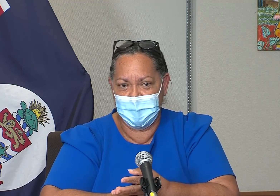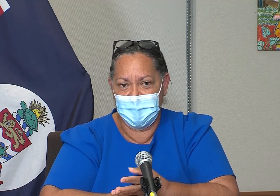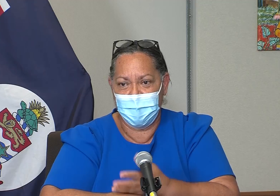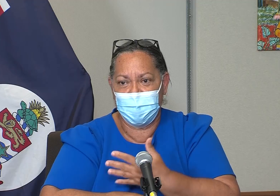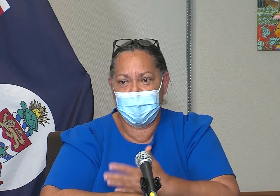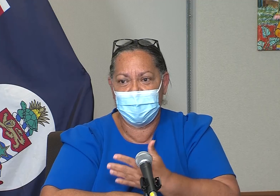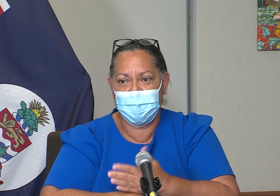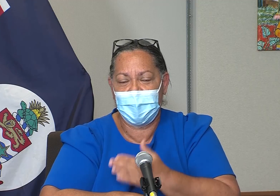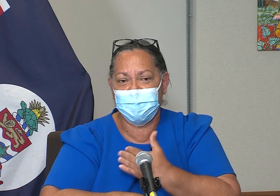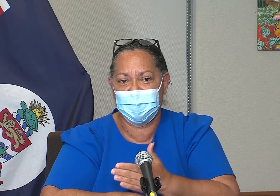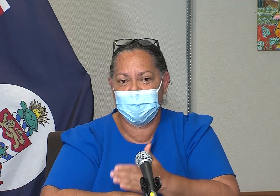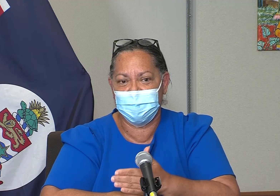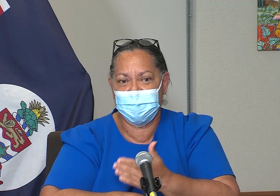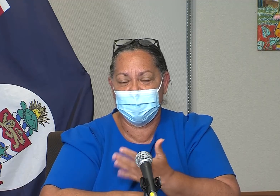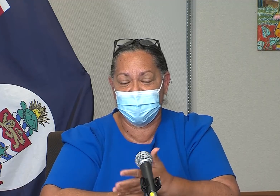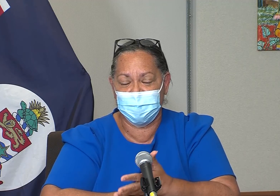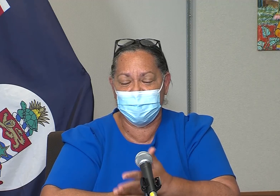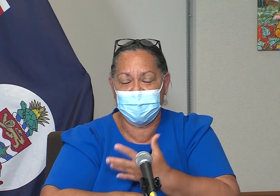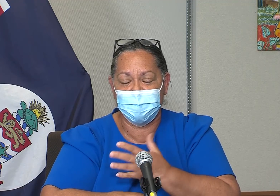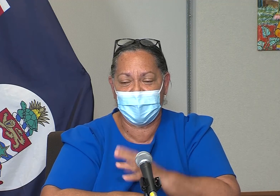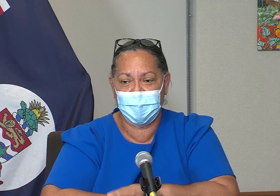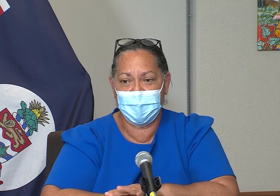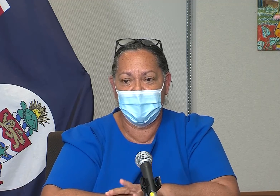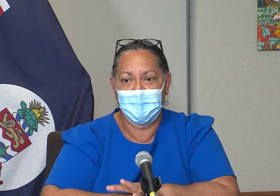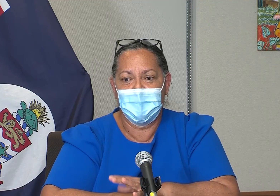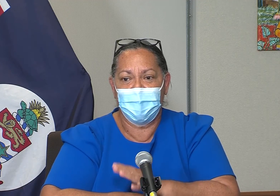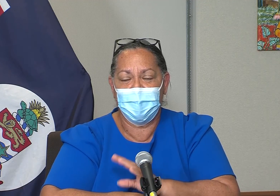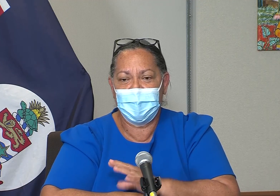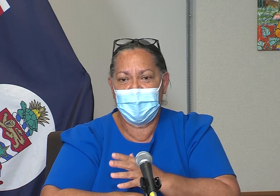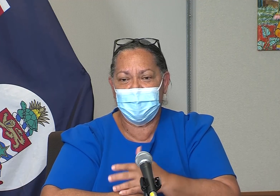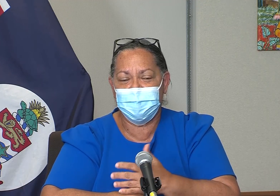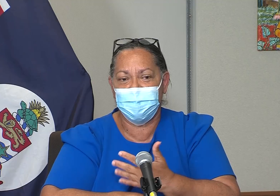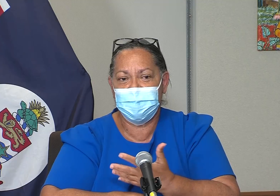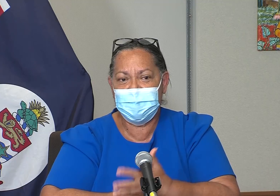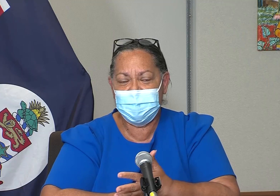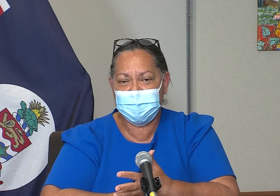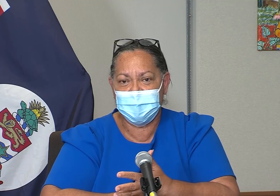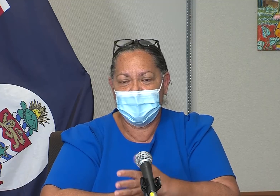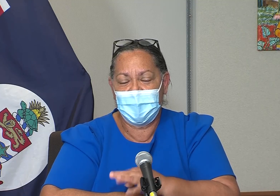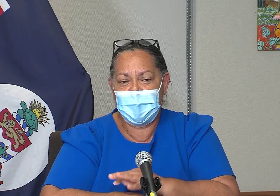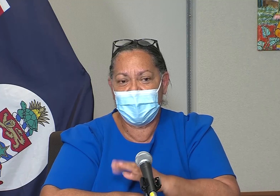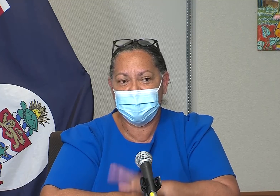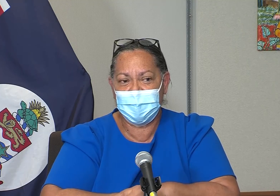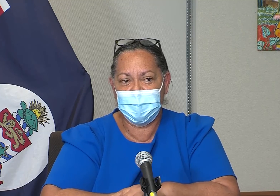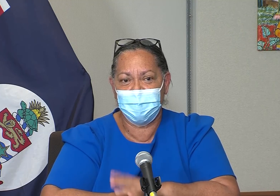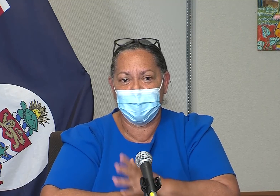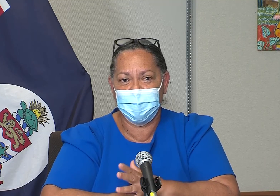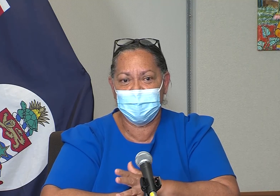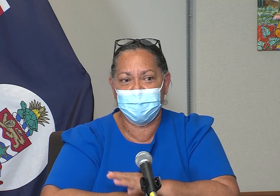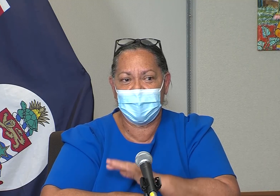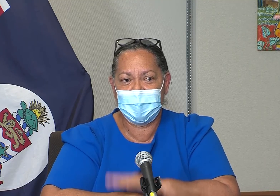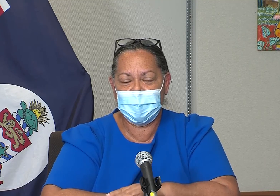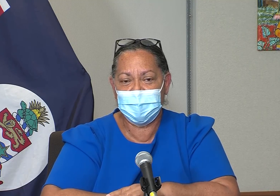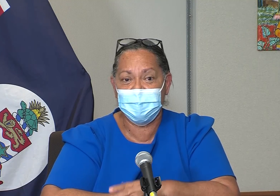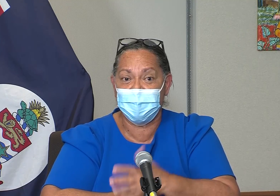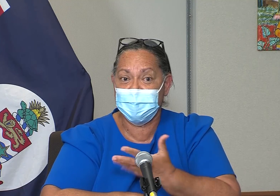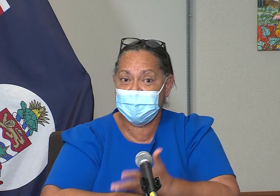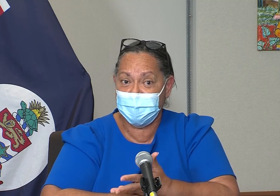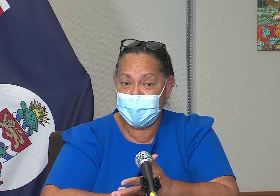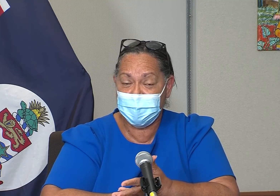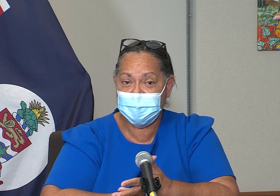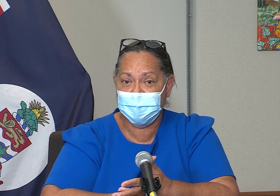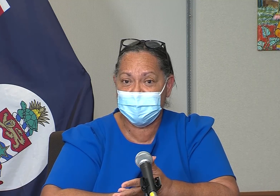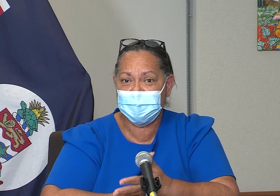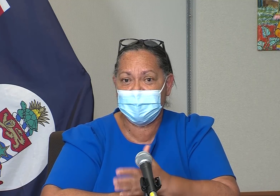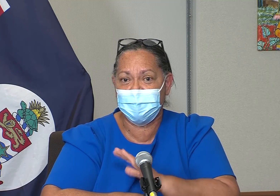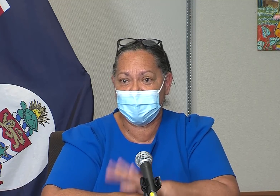safe within the educational institution environment, we were able to release an updated version of guidelines, not just